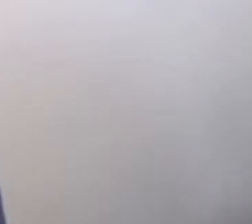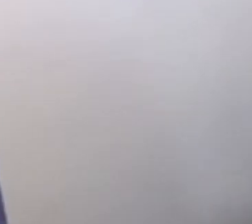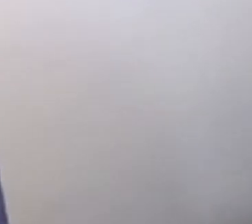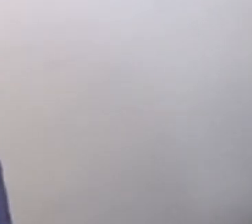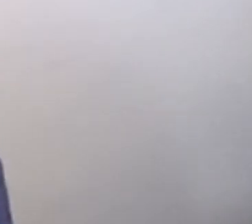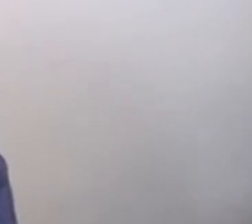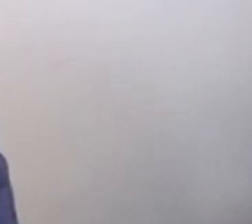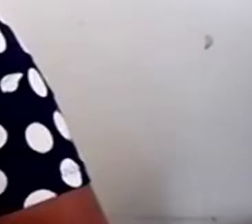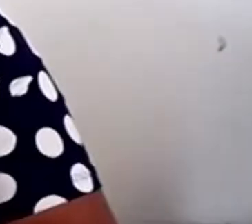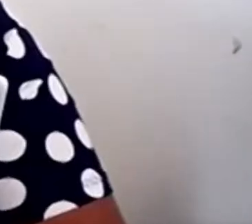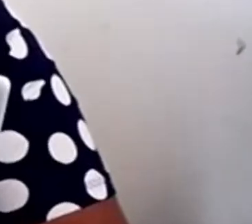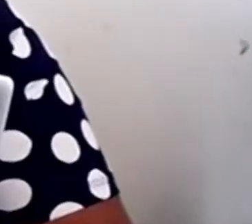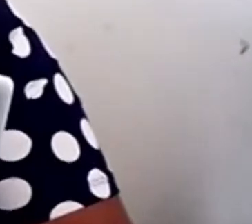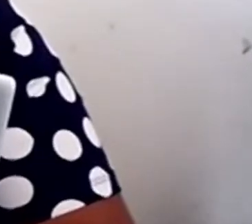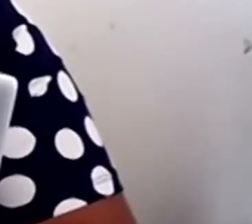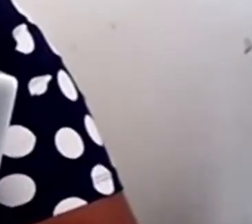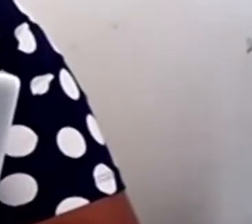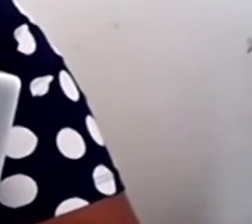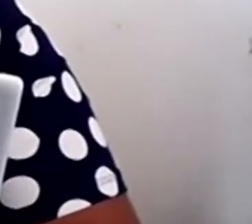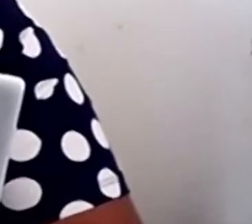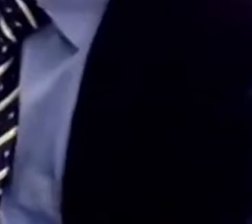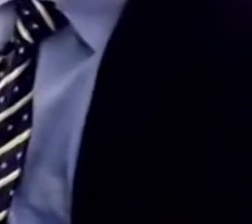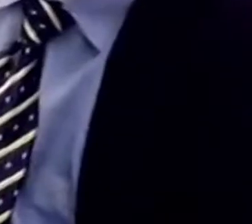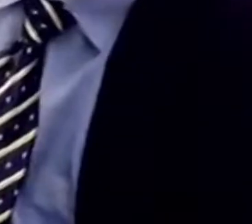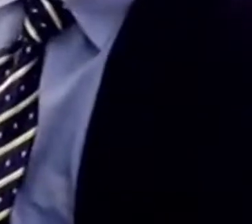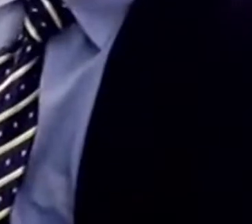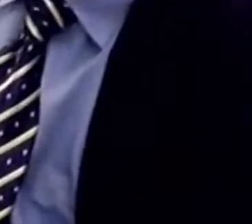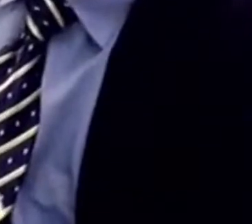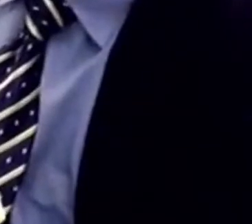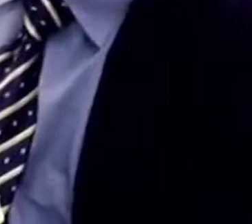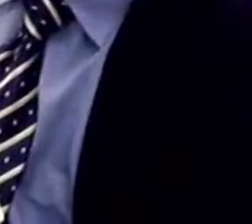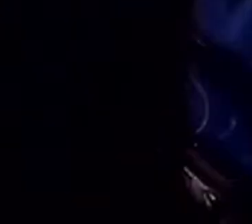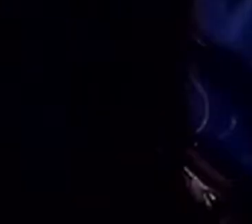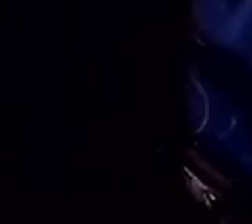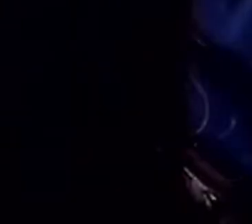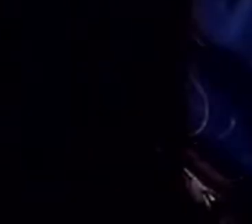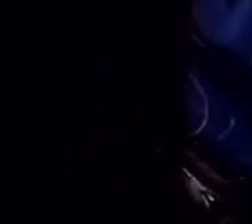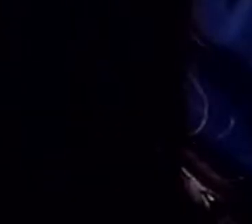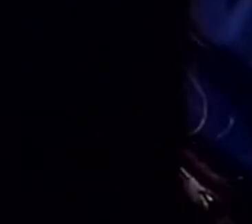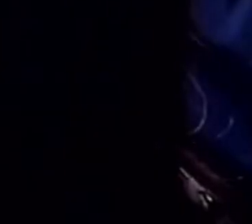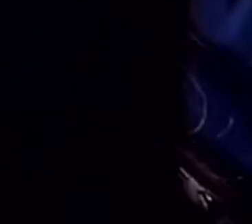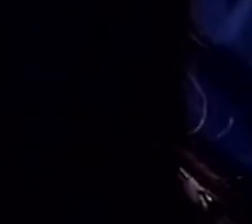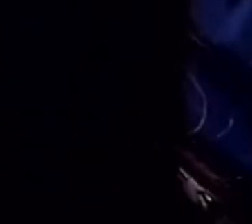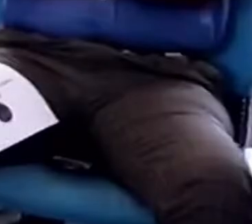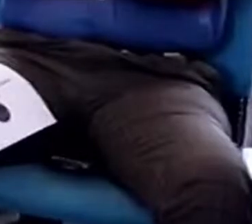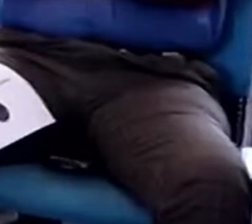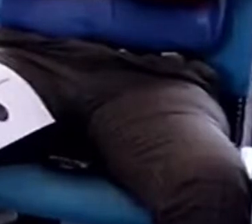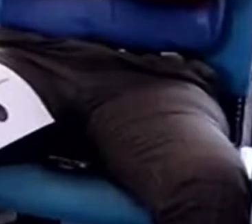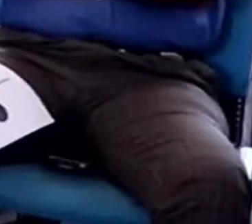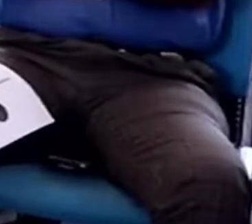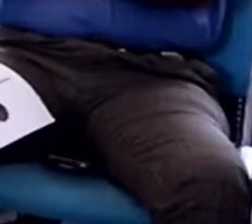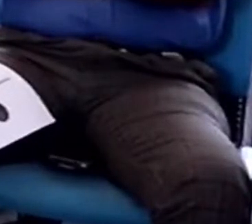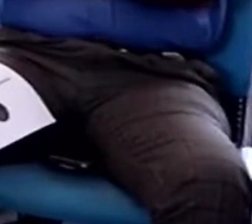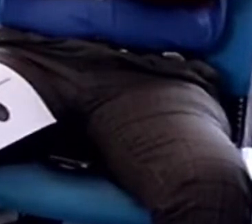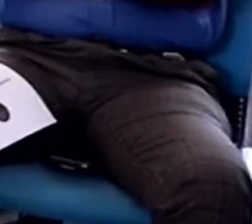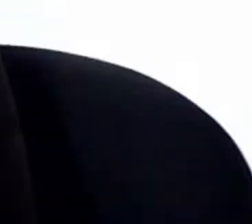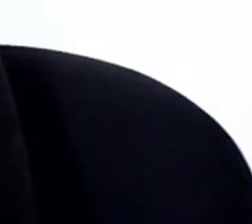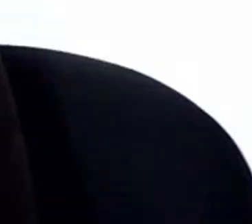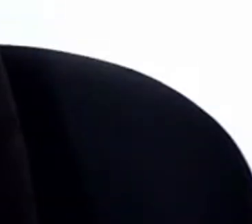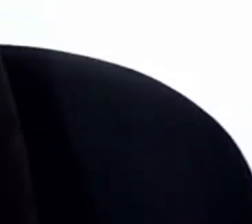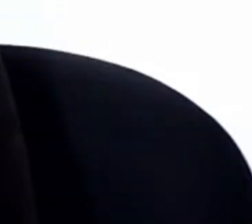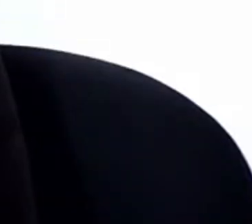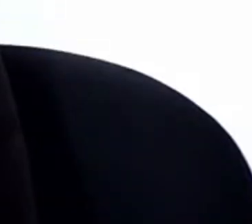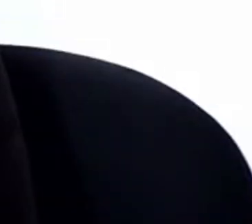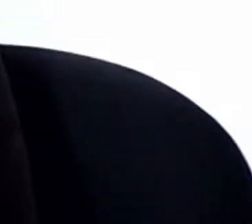different categories, starting with a masterclass that had participation of 50 selected constituency officers.